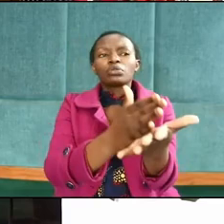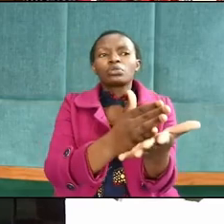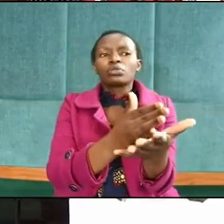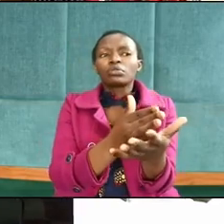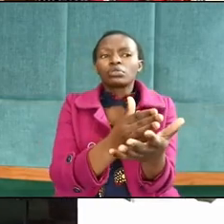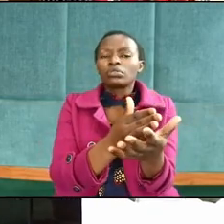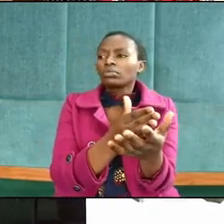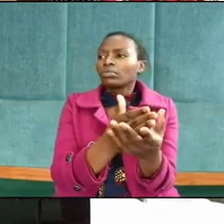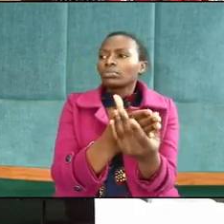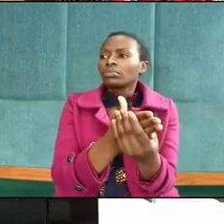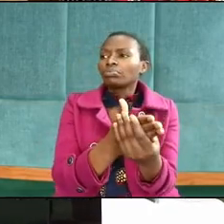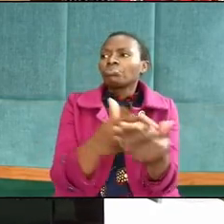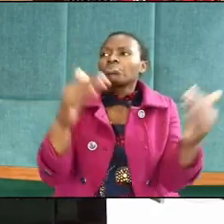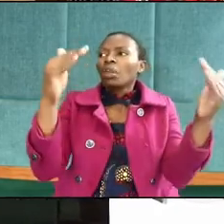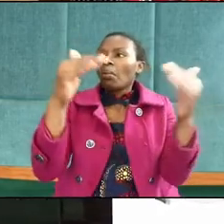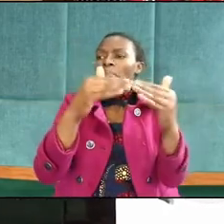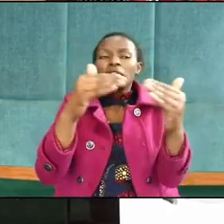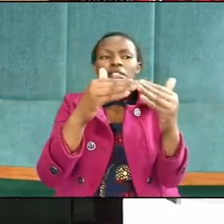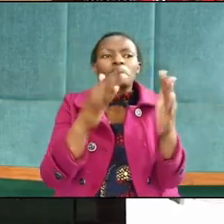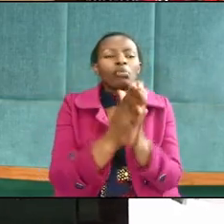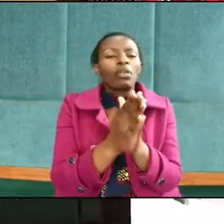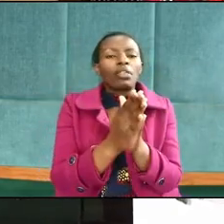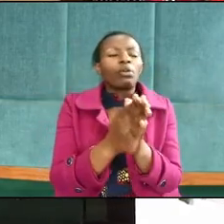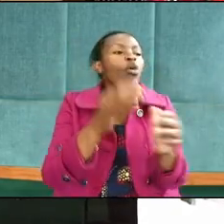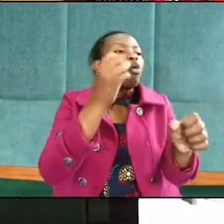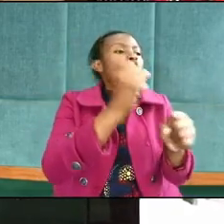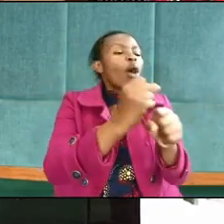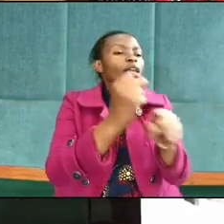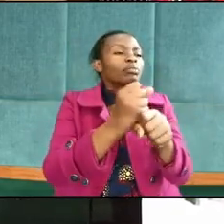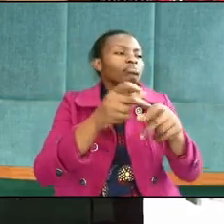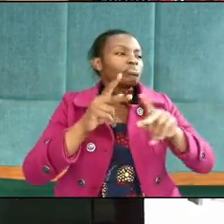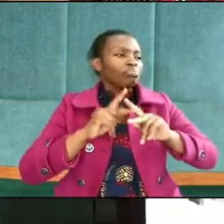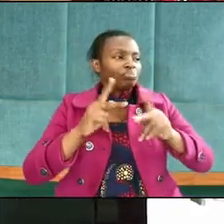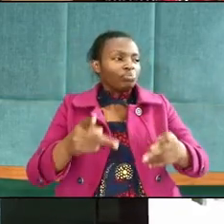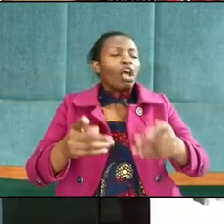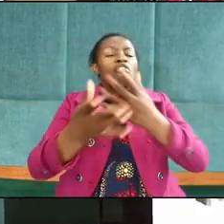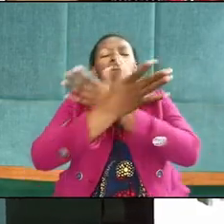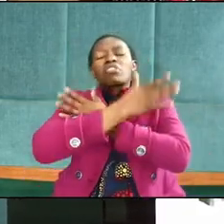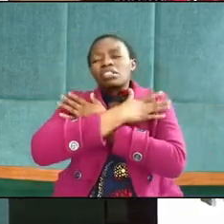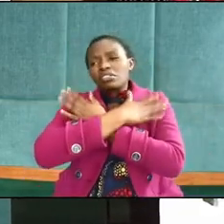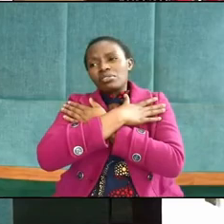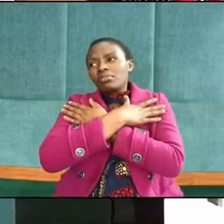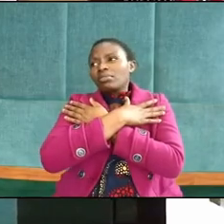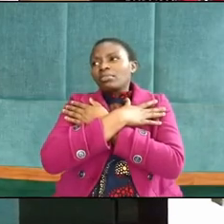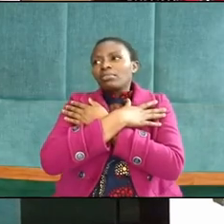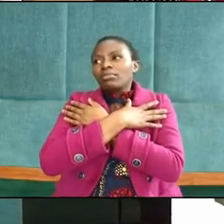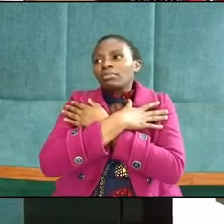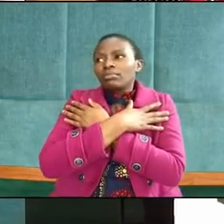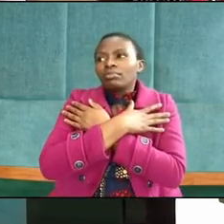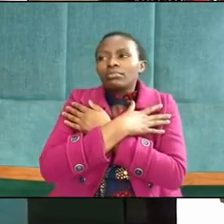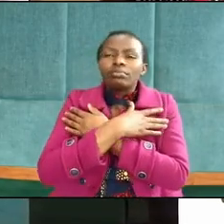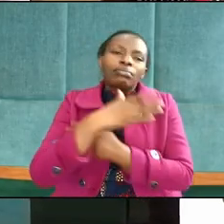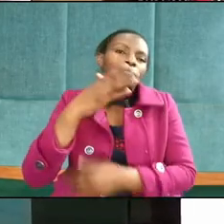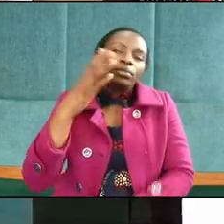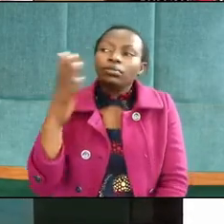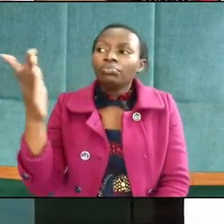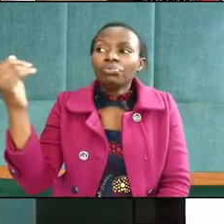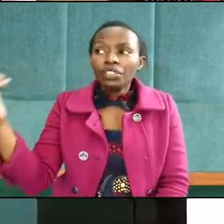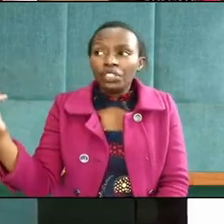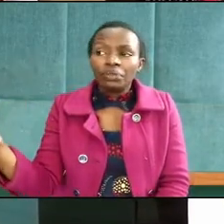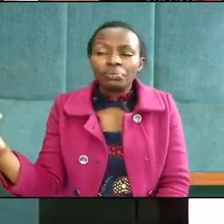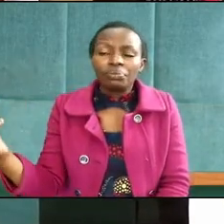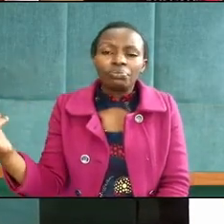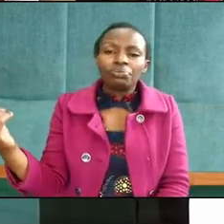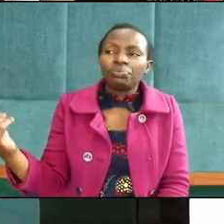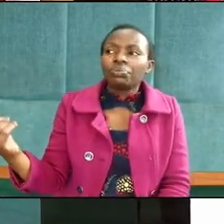We are meeting with colleagues in an environment. Eh? Madam, pretend that you are